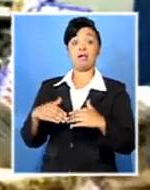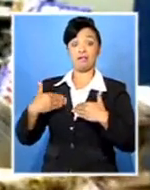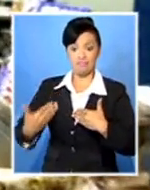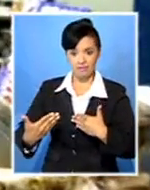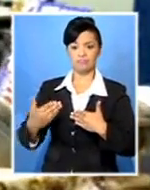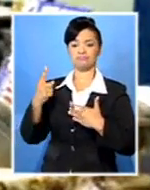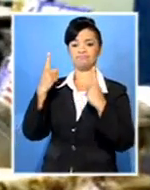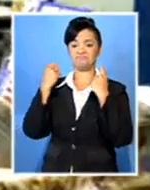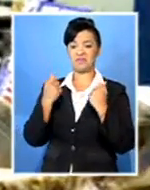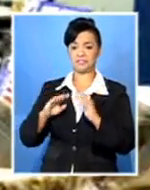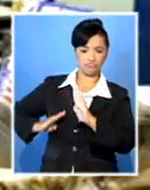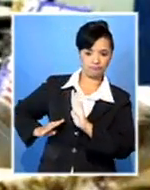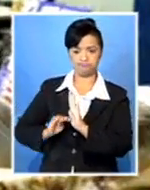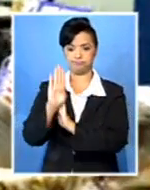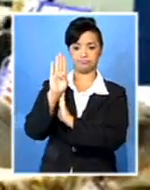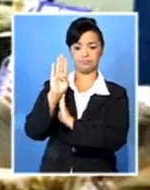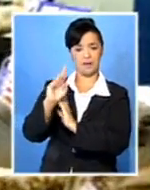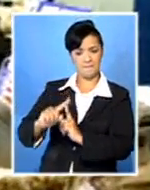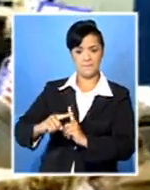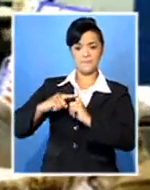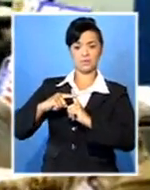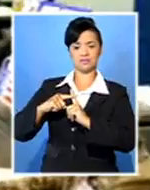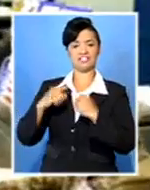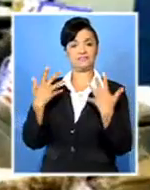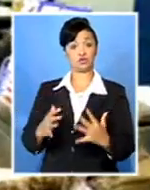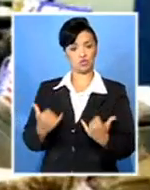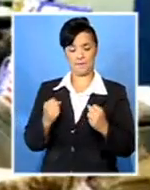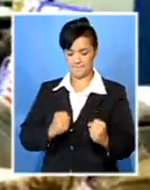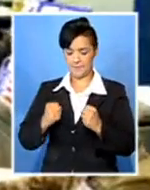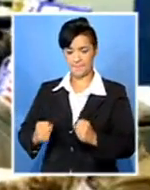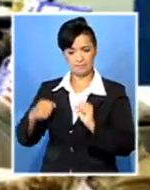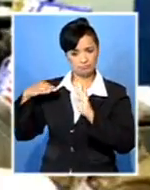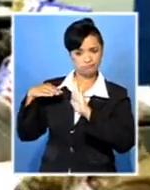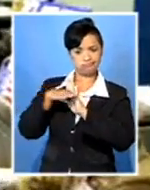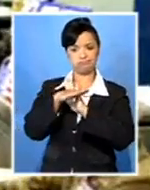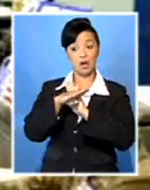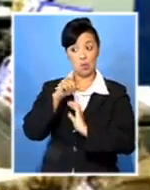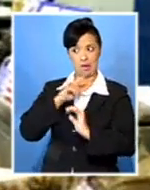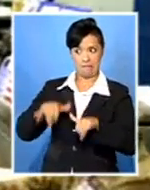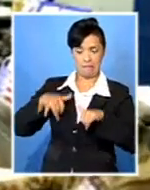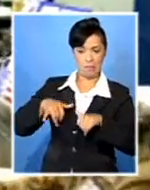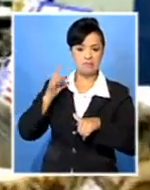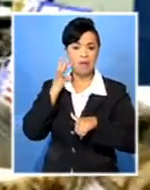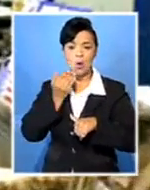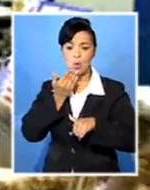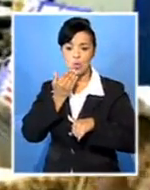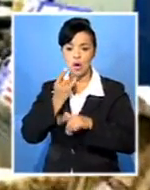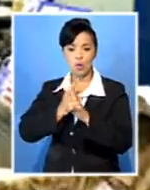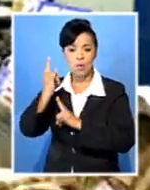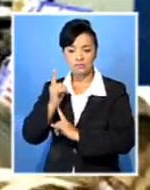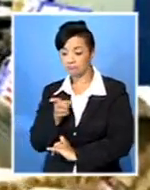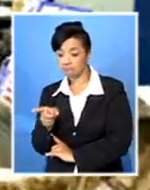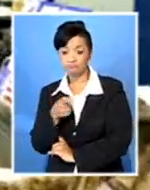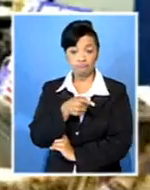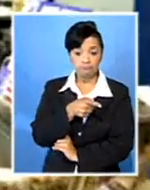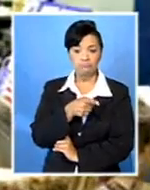immediately react. Markets were up yesterday. Markets are kind of remaining steady today because they are waiting now for the outcome. There's no speculation. It's now